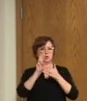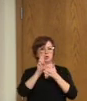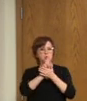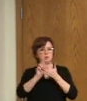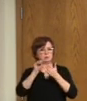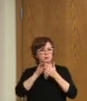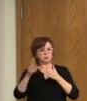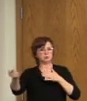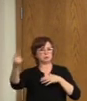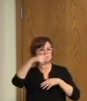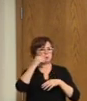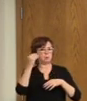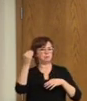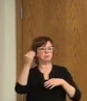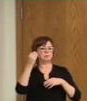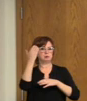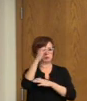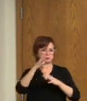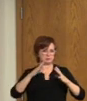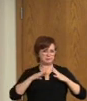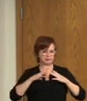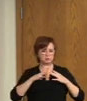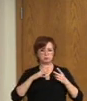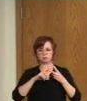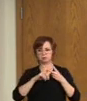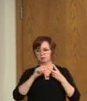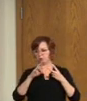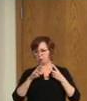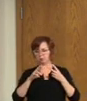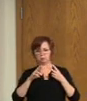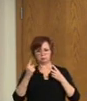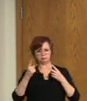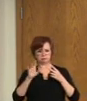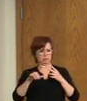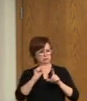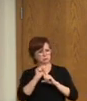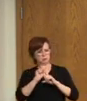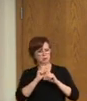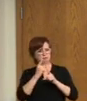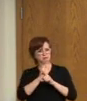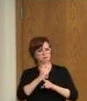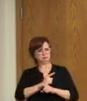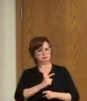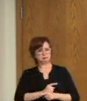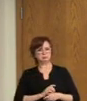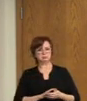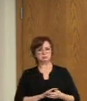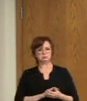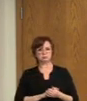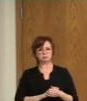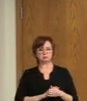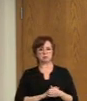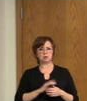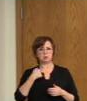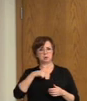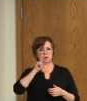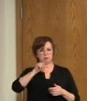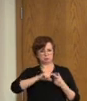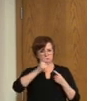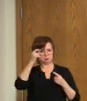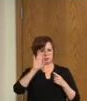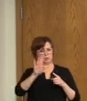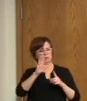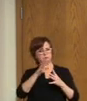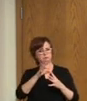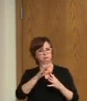school or other arrangements that are appropriate for that situation. So just to be understanding of that as well.